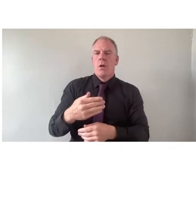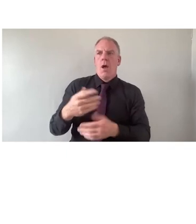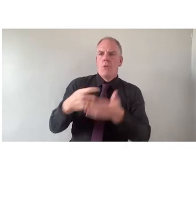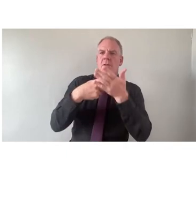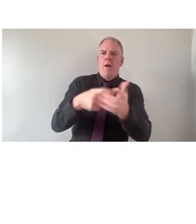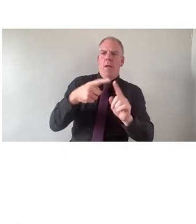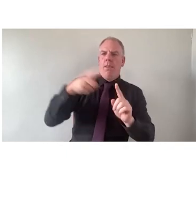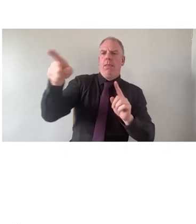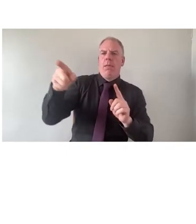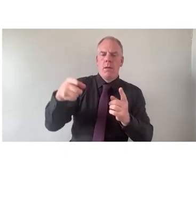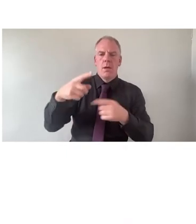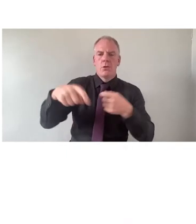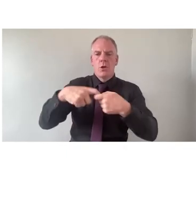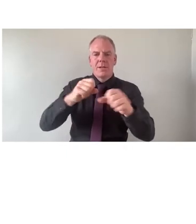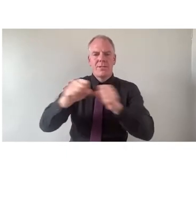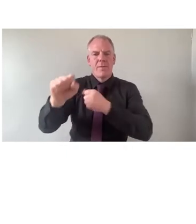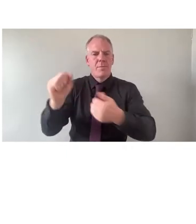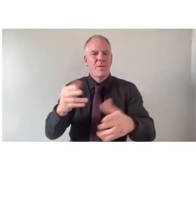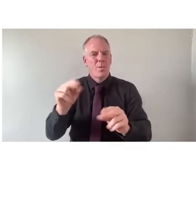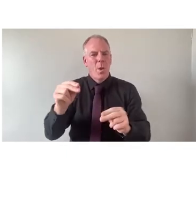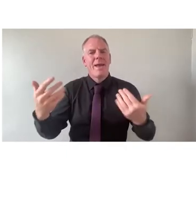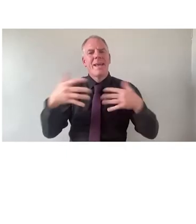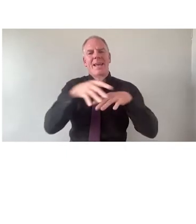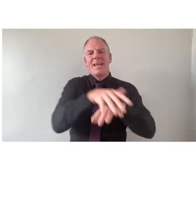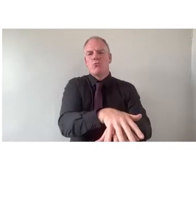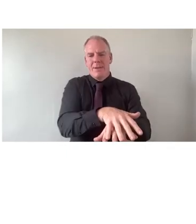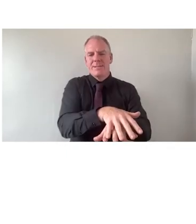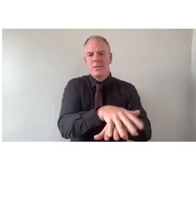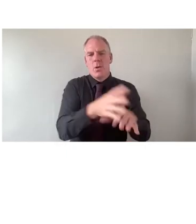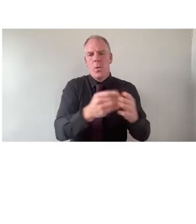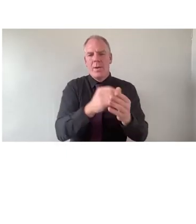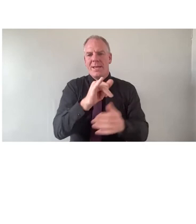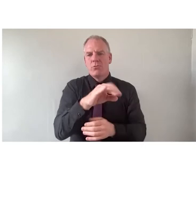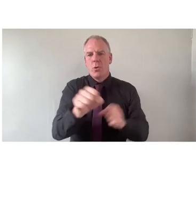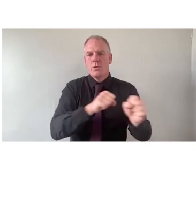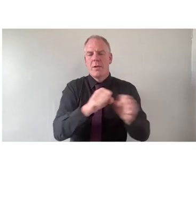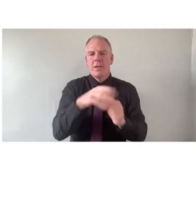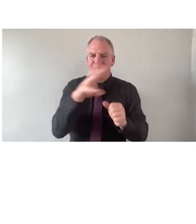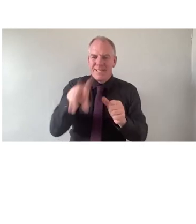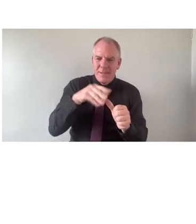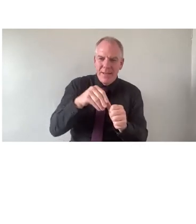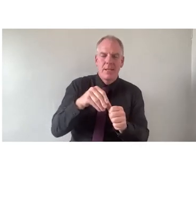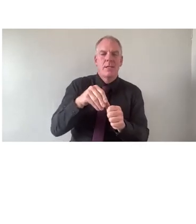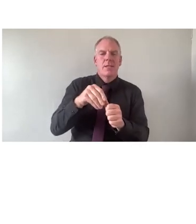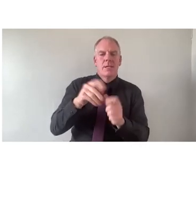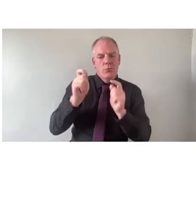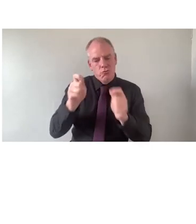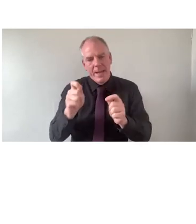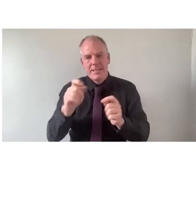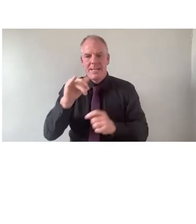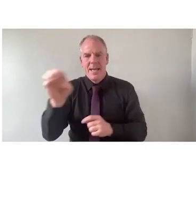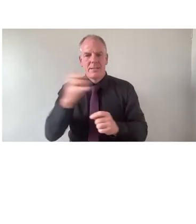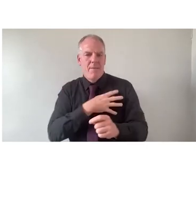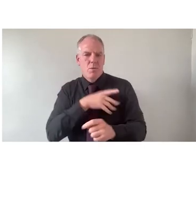onto the contracted service provision, but it's integrated within the mainstream system, but specifically assigning specially trained case